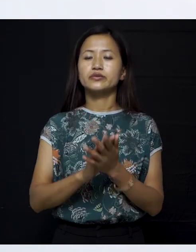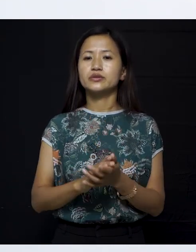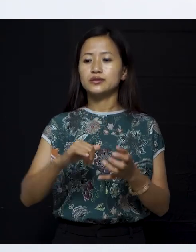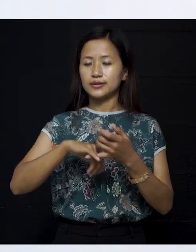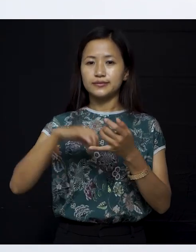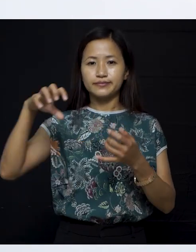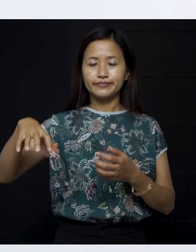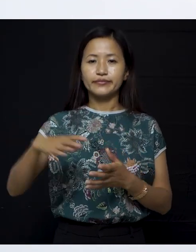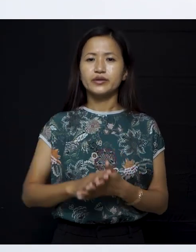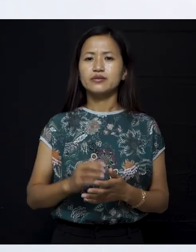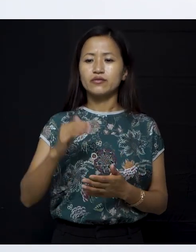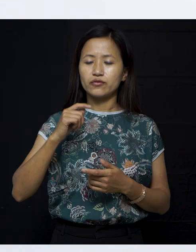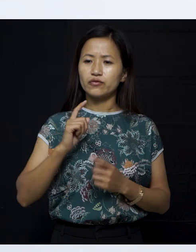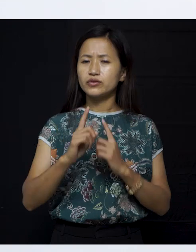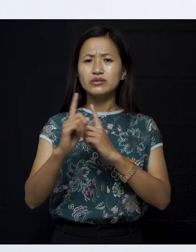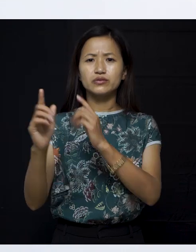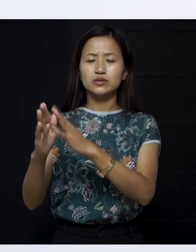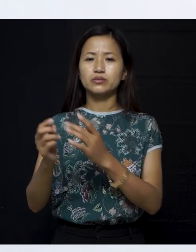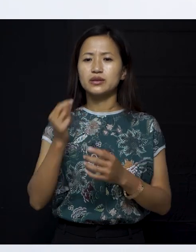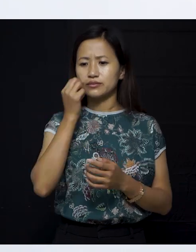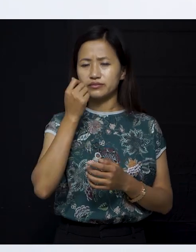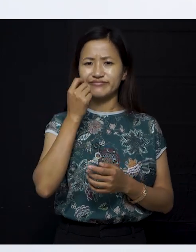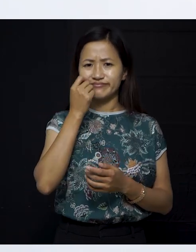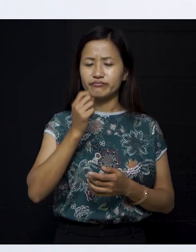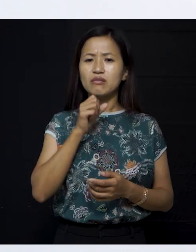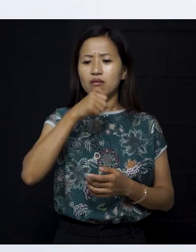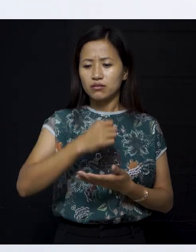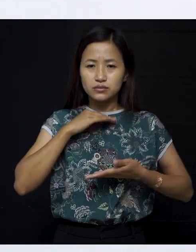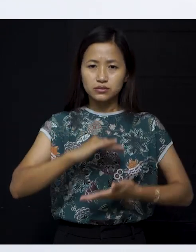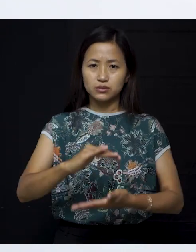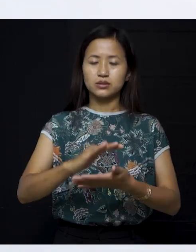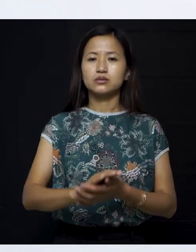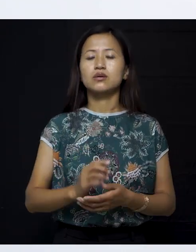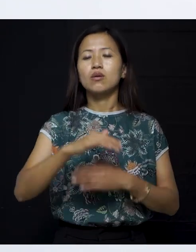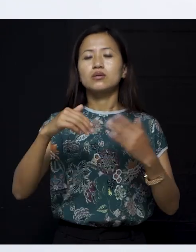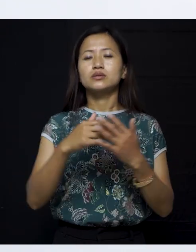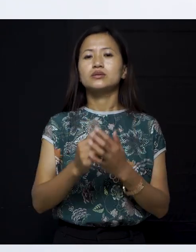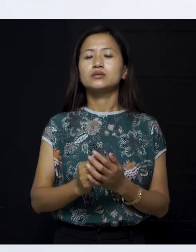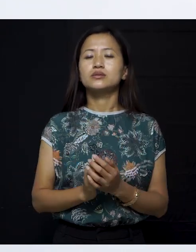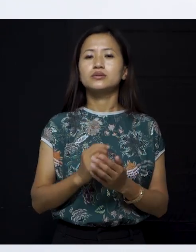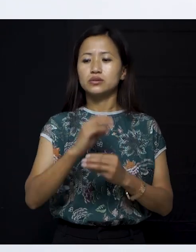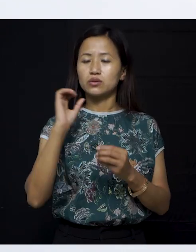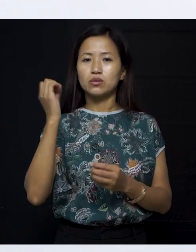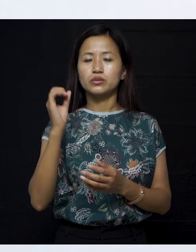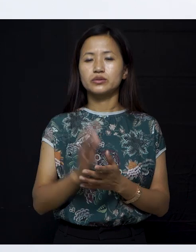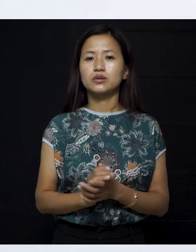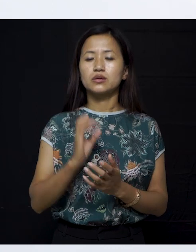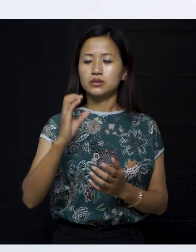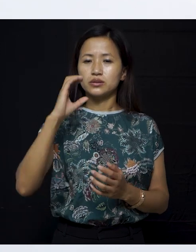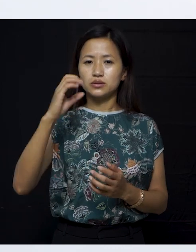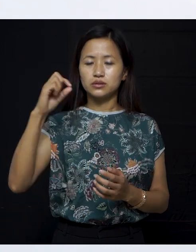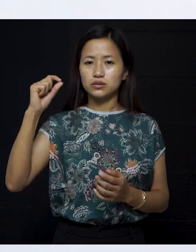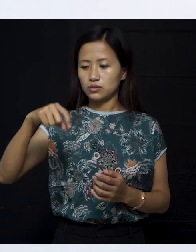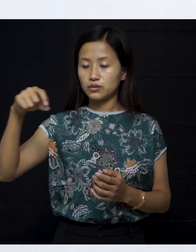And no other people got the opportunity to rule the Indian states, right? However, when the constitution